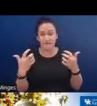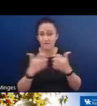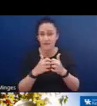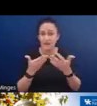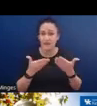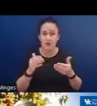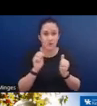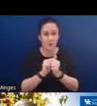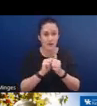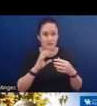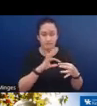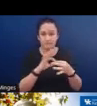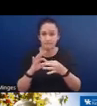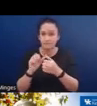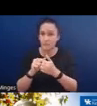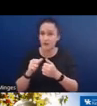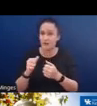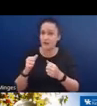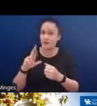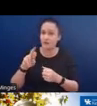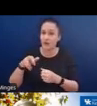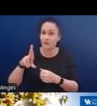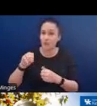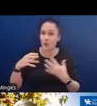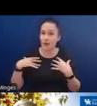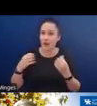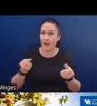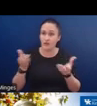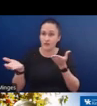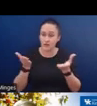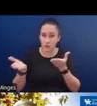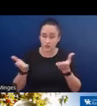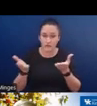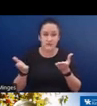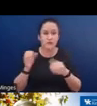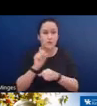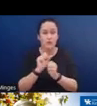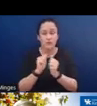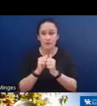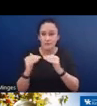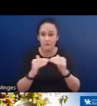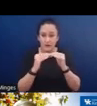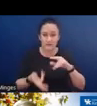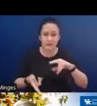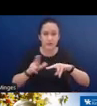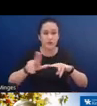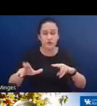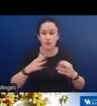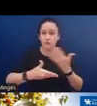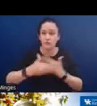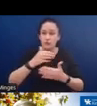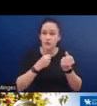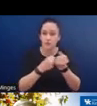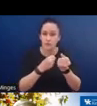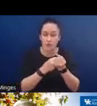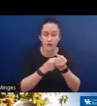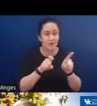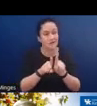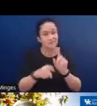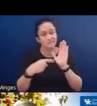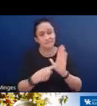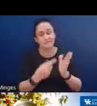linking people to reproductive health services. Working with peers increases your social support, and has also been demonstrated that it